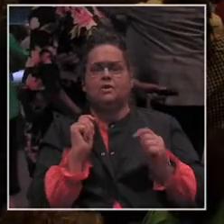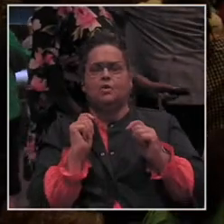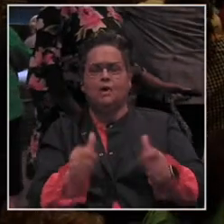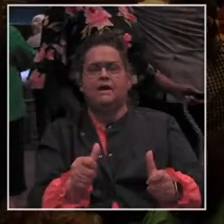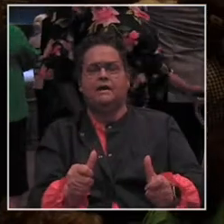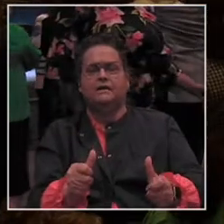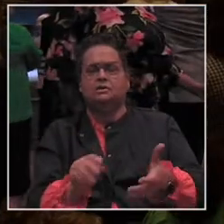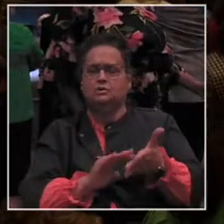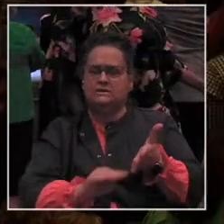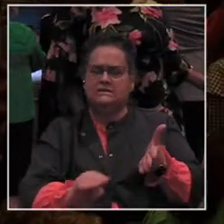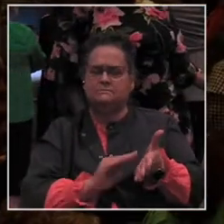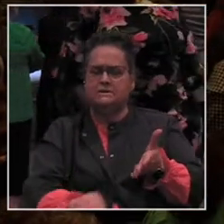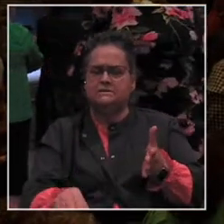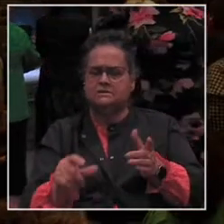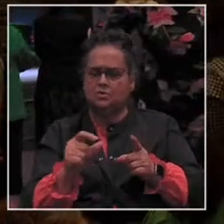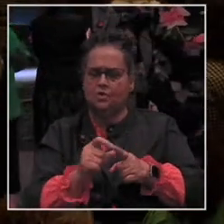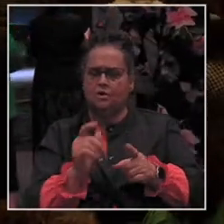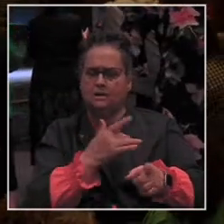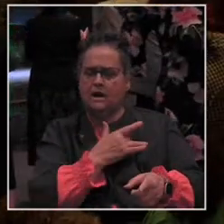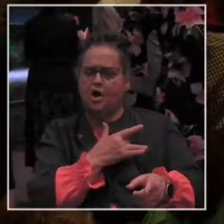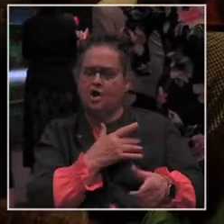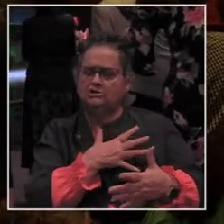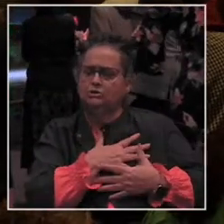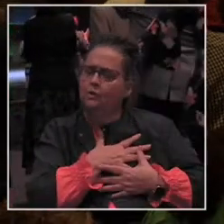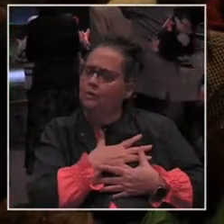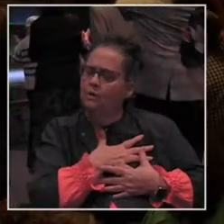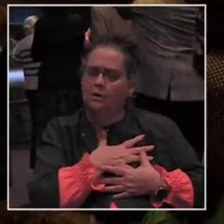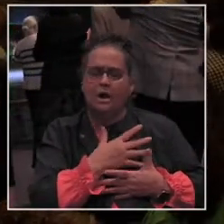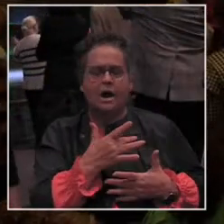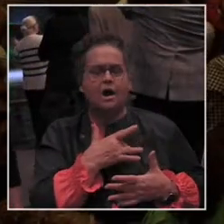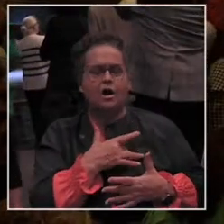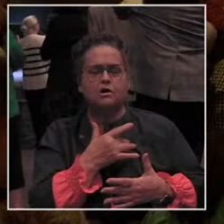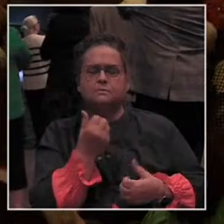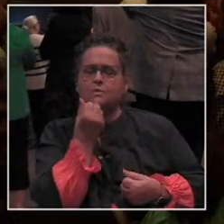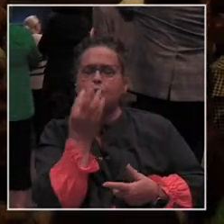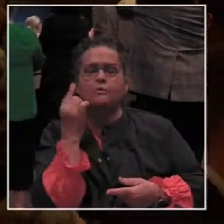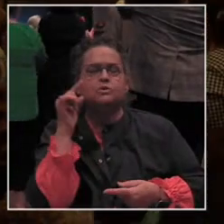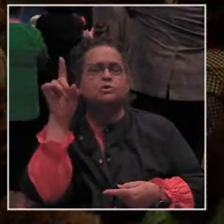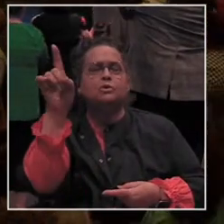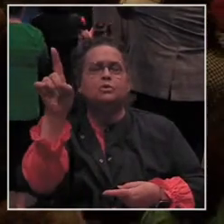just dismiss this word, but our hearts would be sensitive. Our hearts would be warm towards you